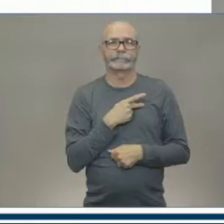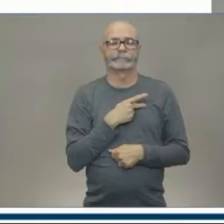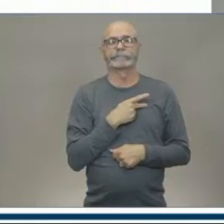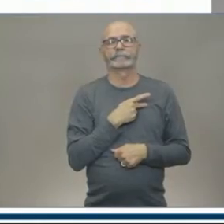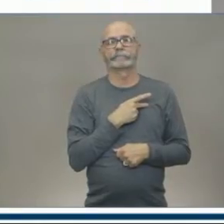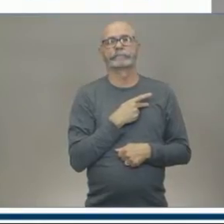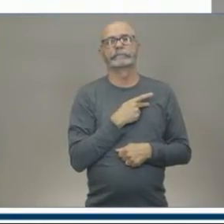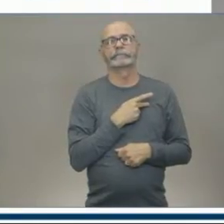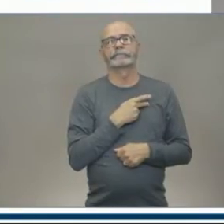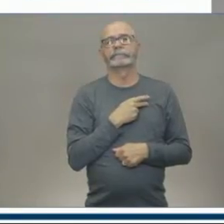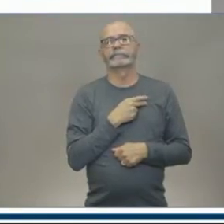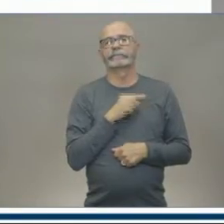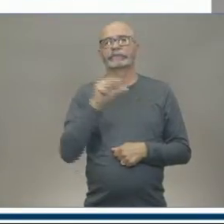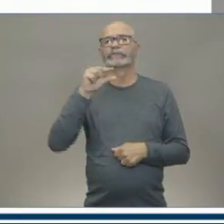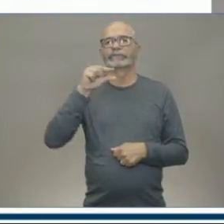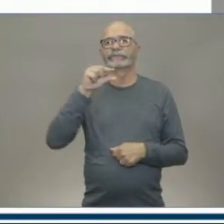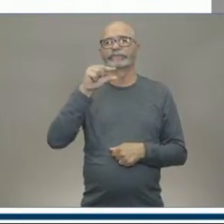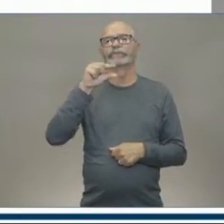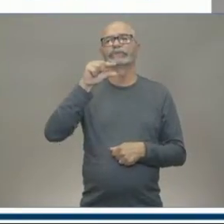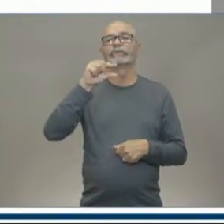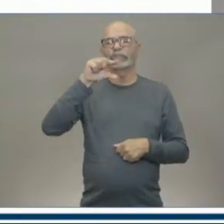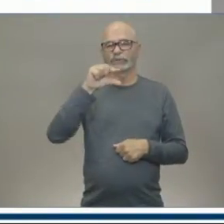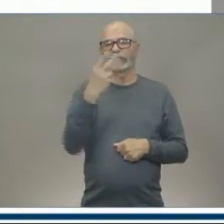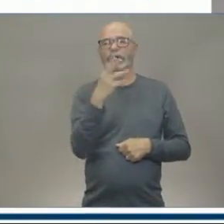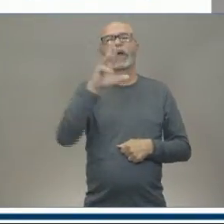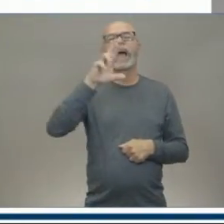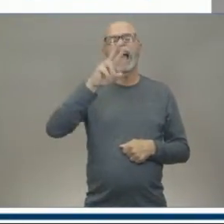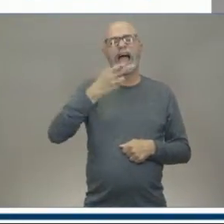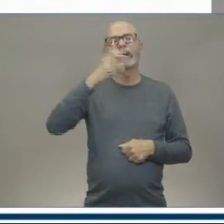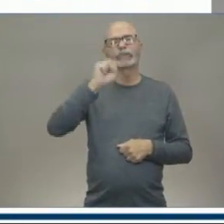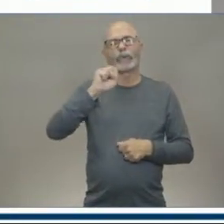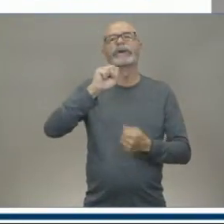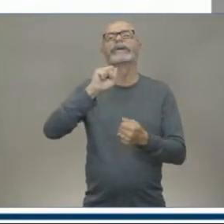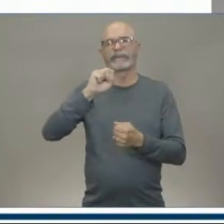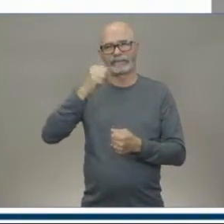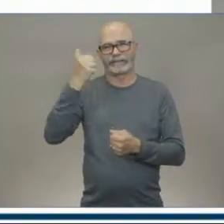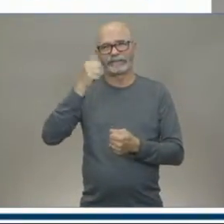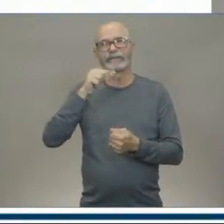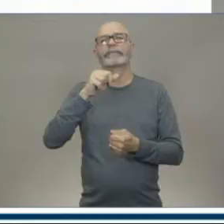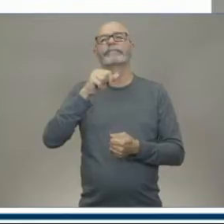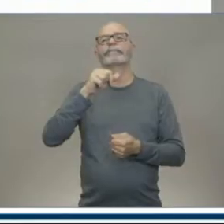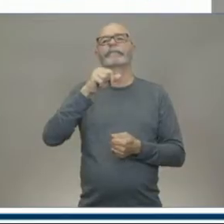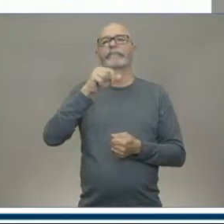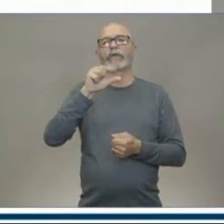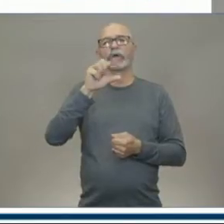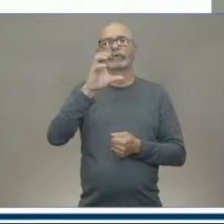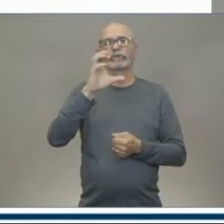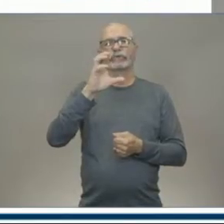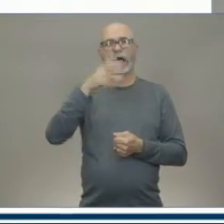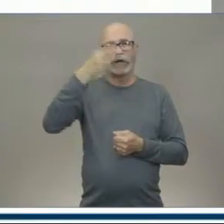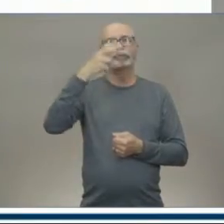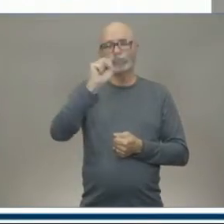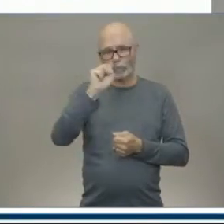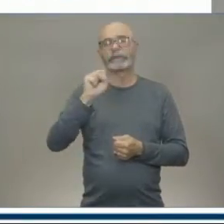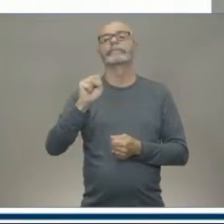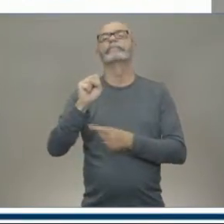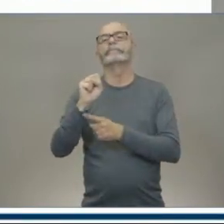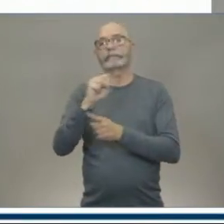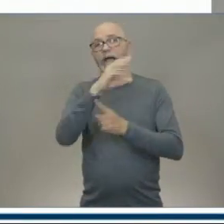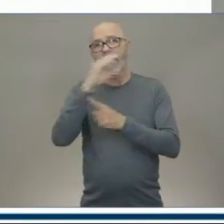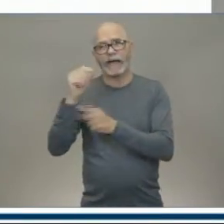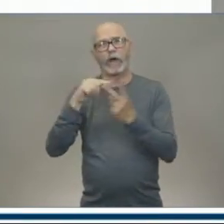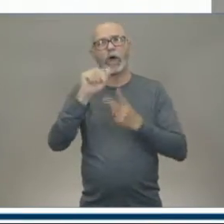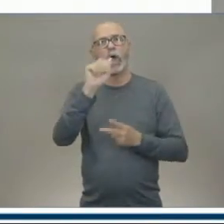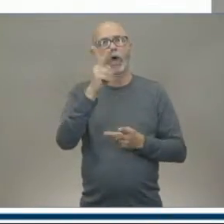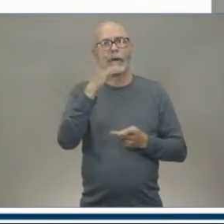to Graham Creighton Junior High and Auburn Drive High School to full online learning for 2 weeks. The hope is that these schools